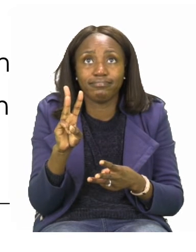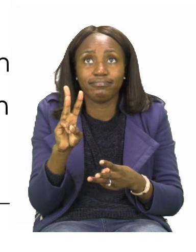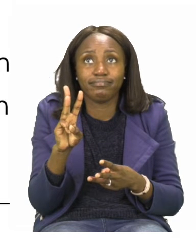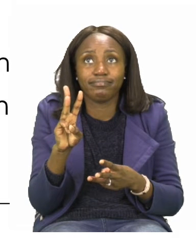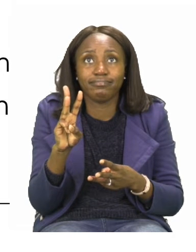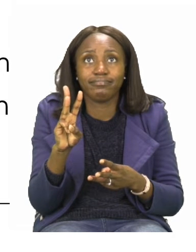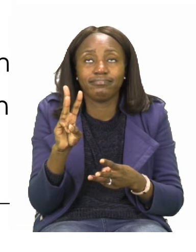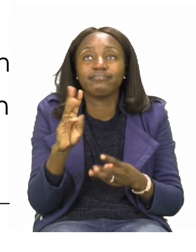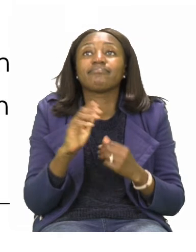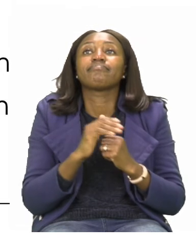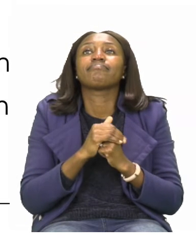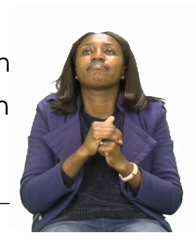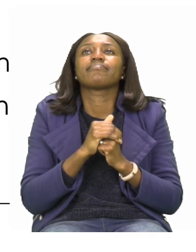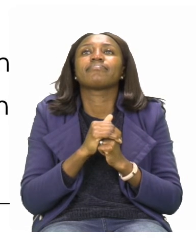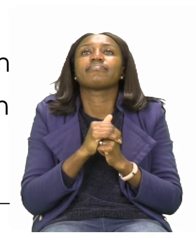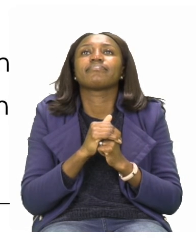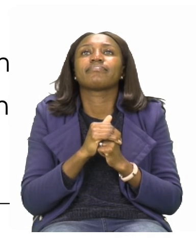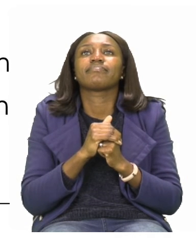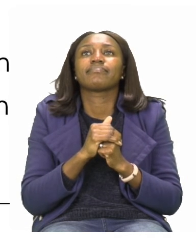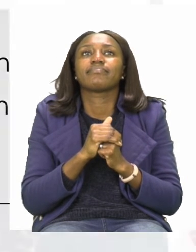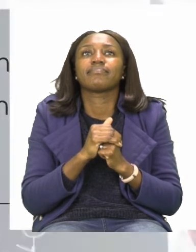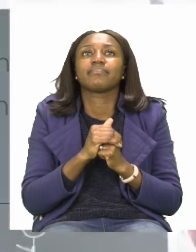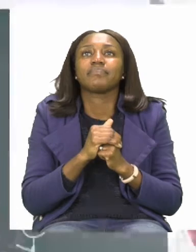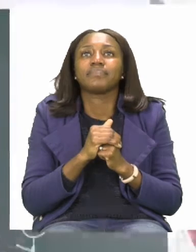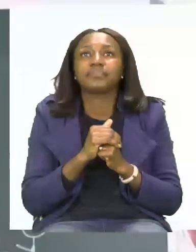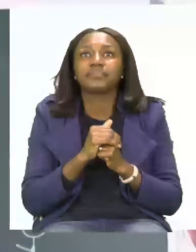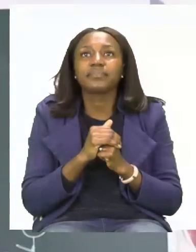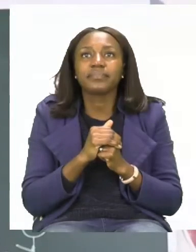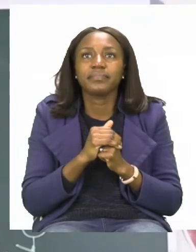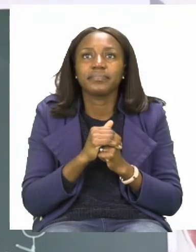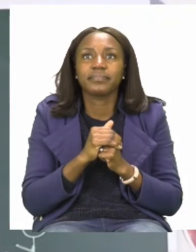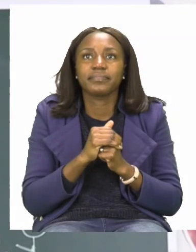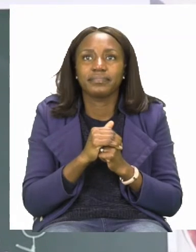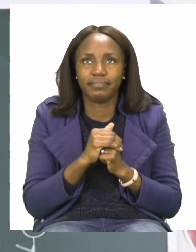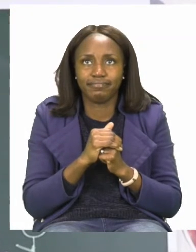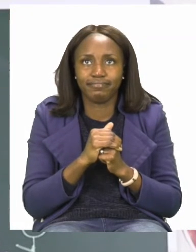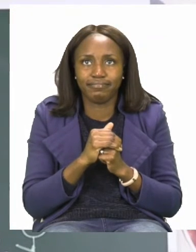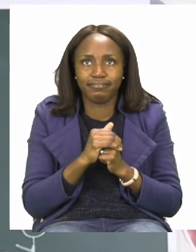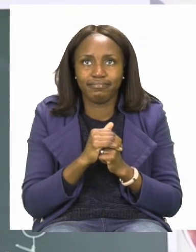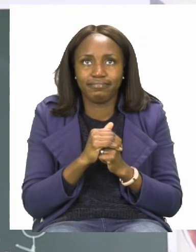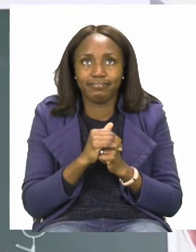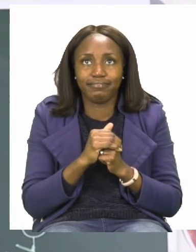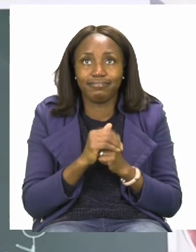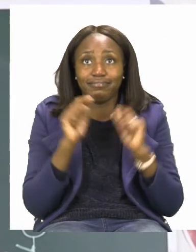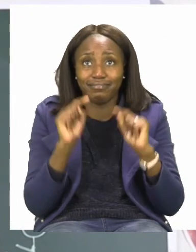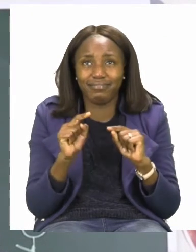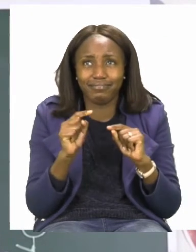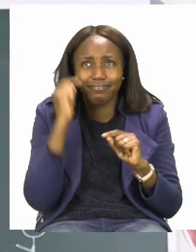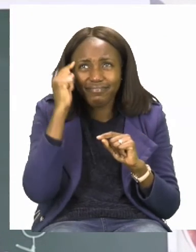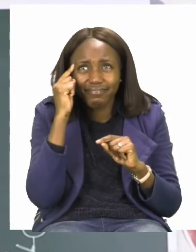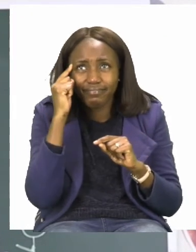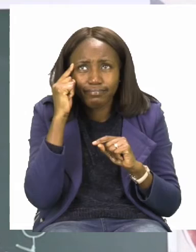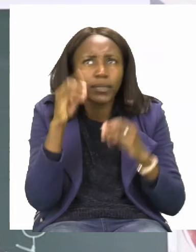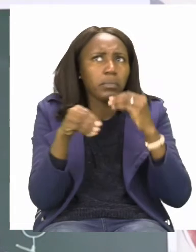and then the last one is 13. Now, we have to decide. Are we going